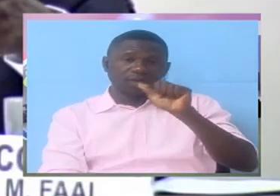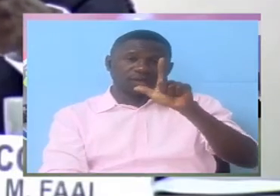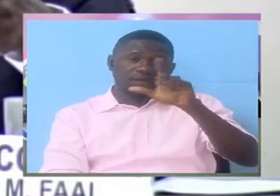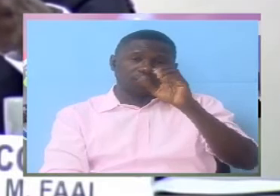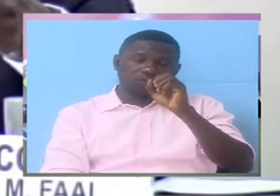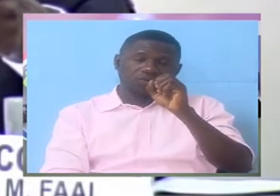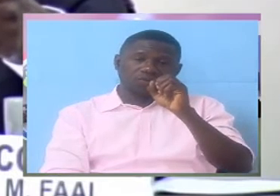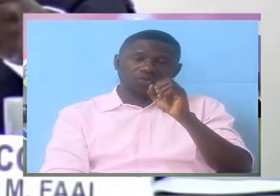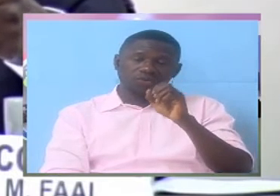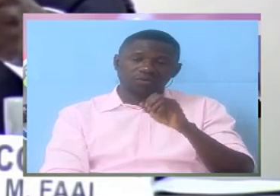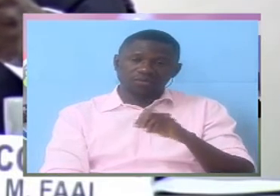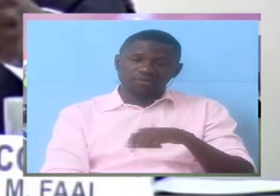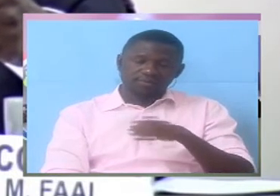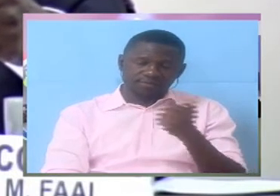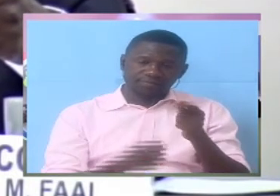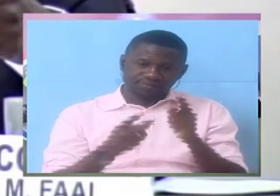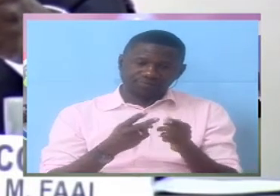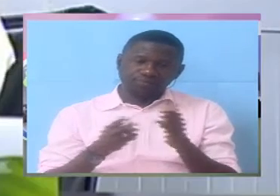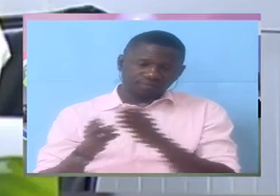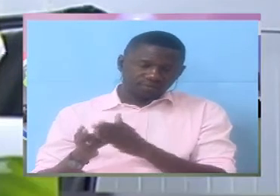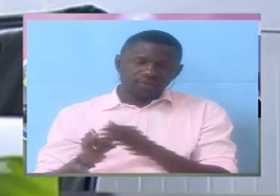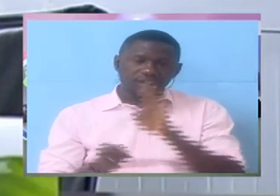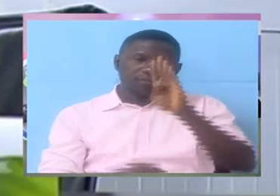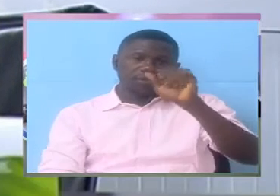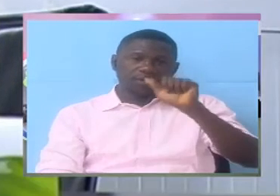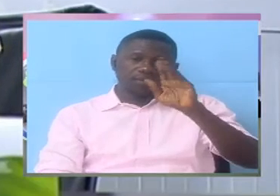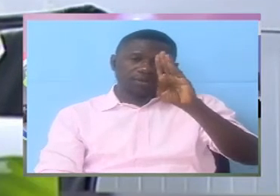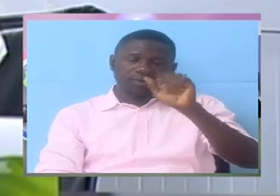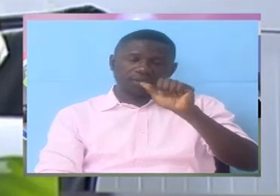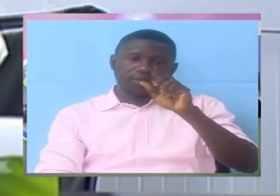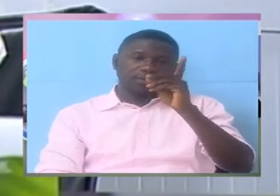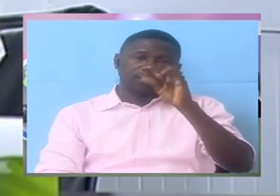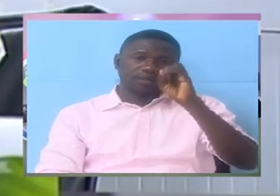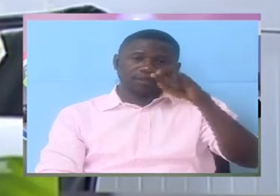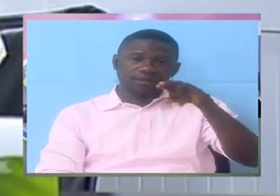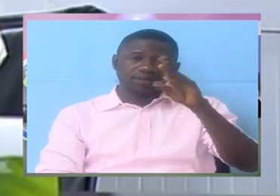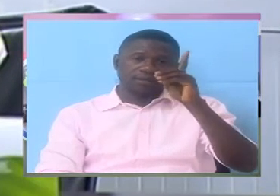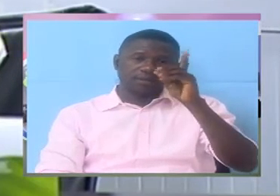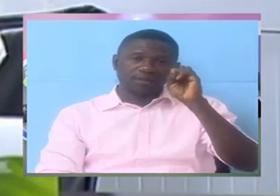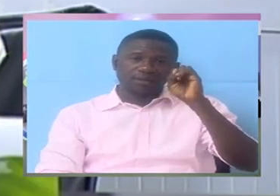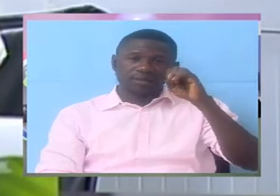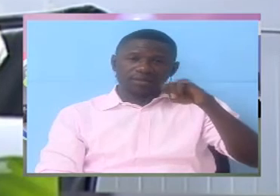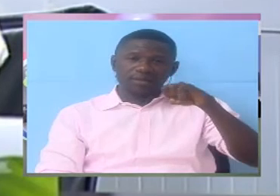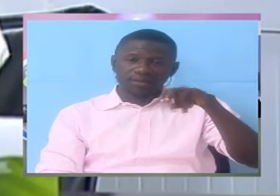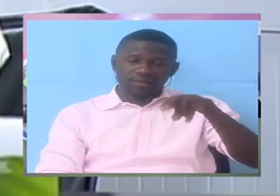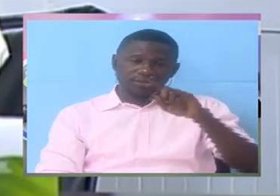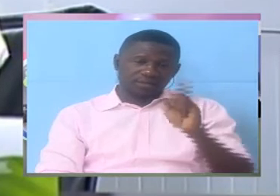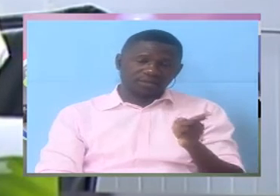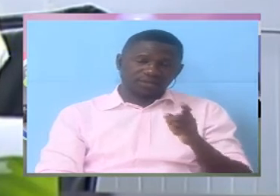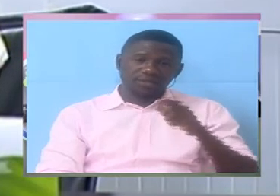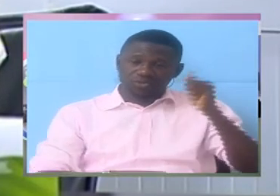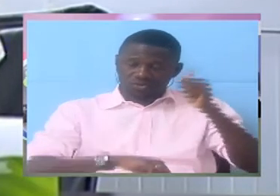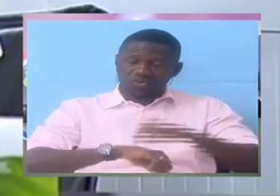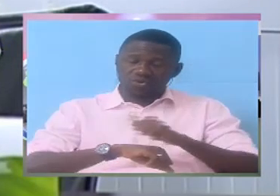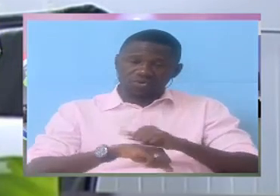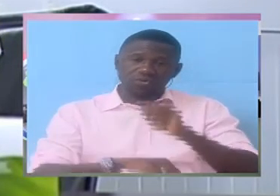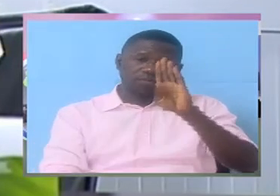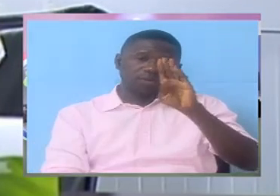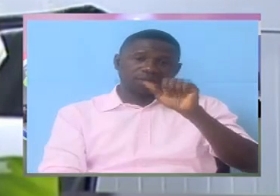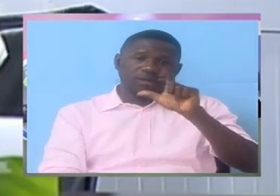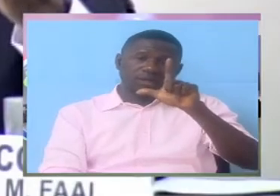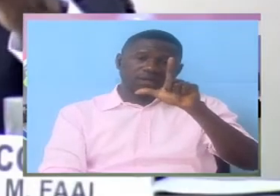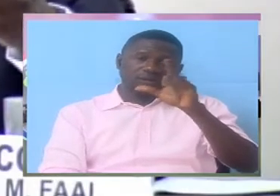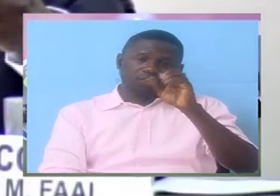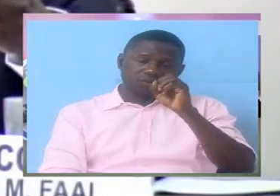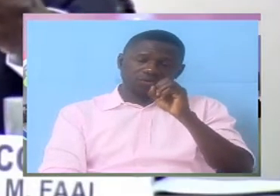Baba dindin jobate tortured Balokante. Baba dindin jobate afanambulomara Balokante. What do you say to that? Yes, Council.